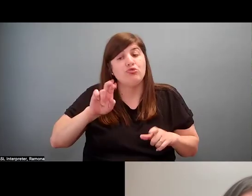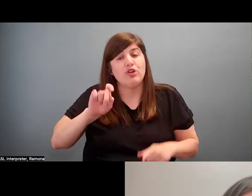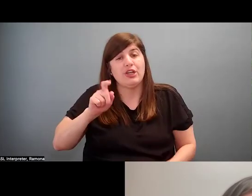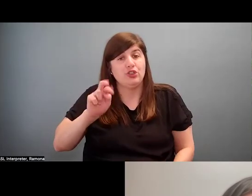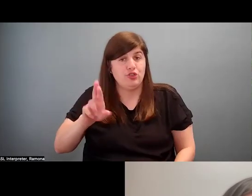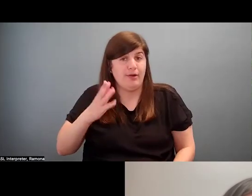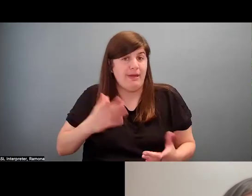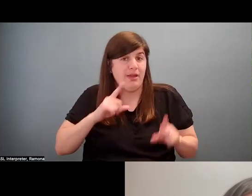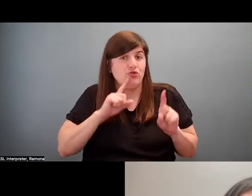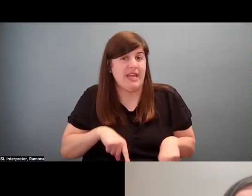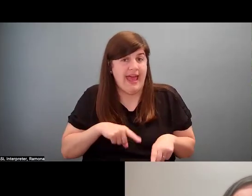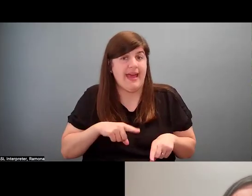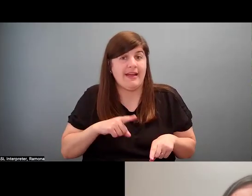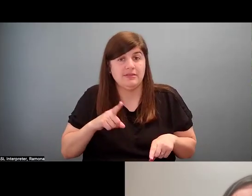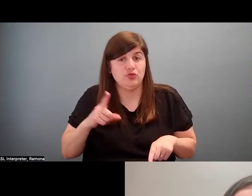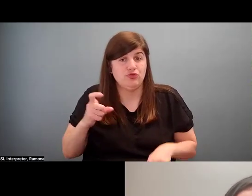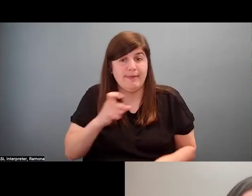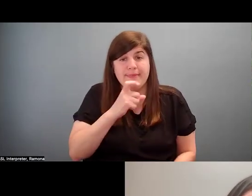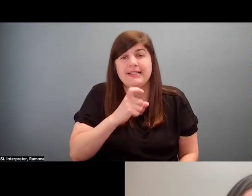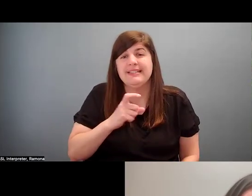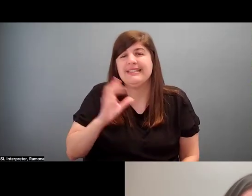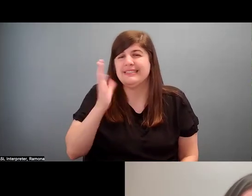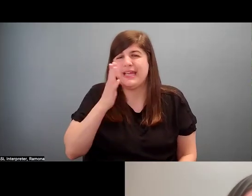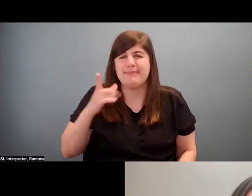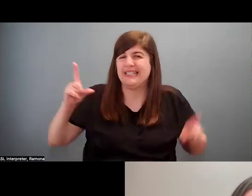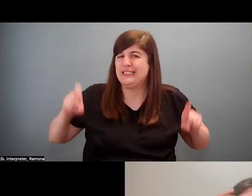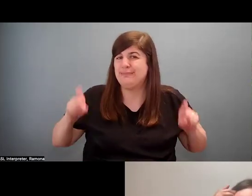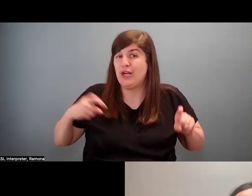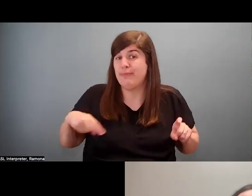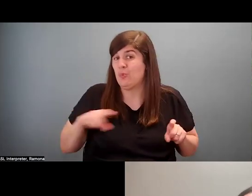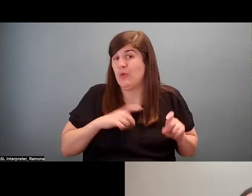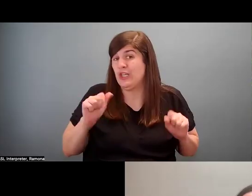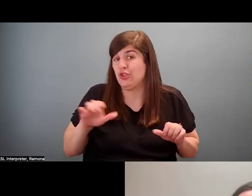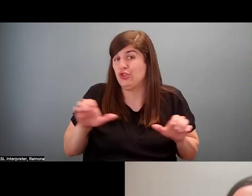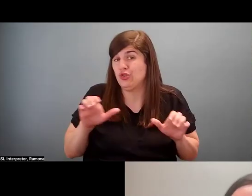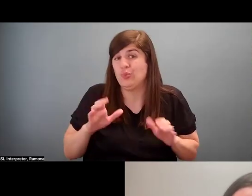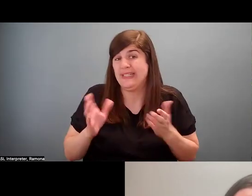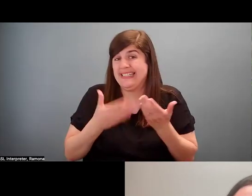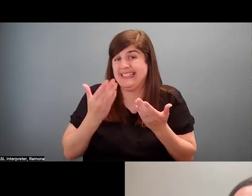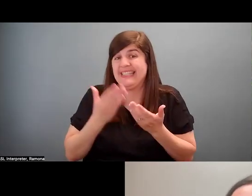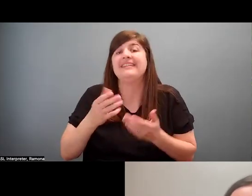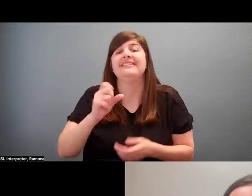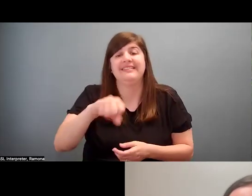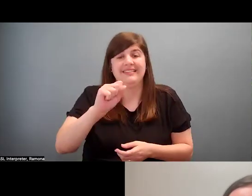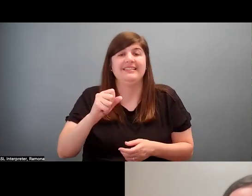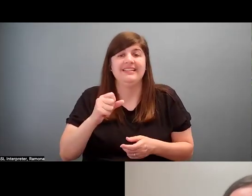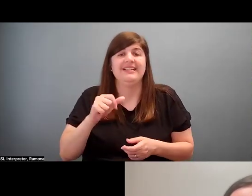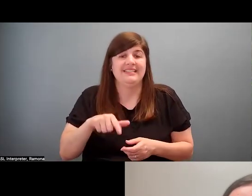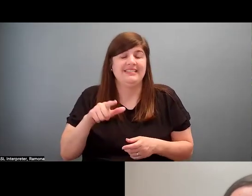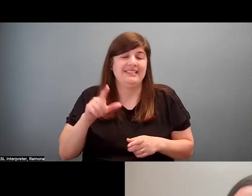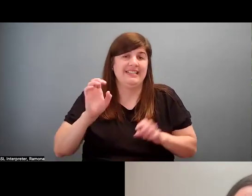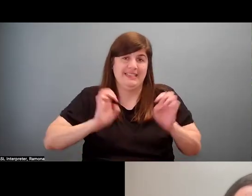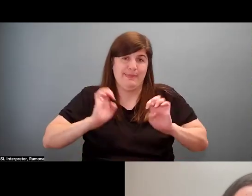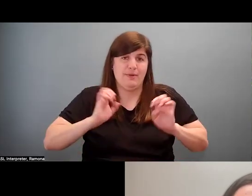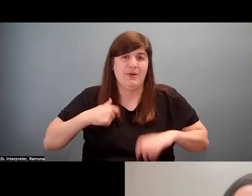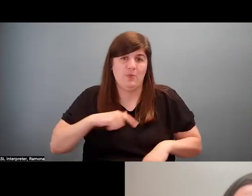a closed system? This feels like We an experiment that we could do Yes. pretty easily. Yeah. Absolutely. This is an experiment that